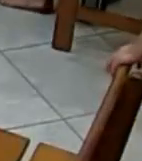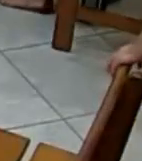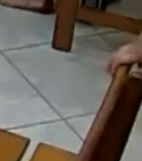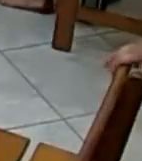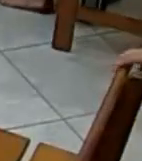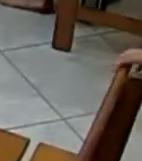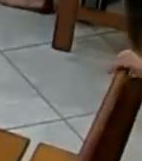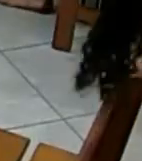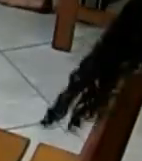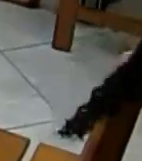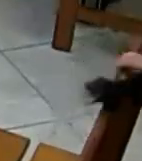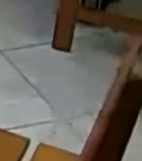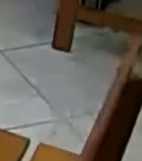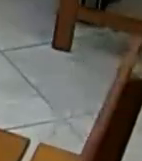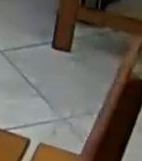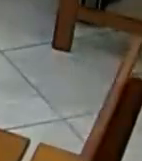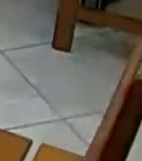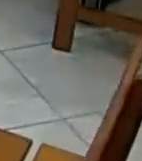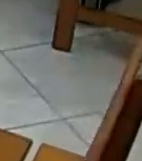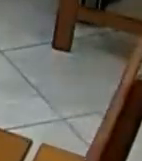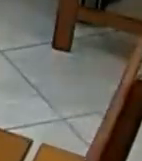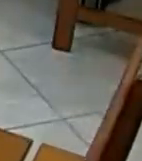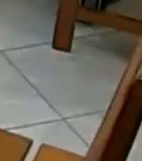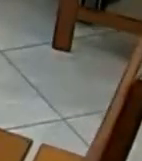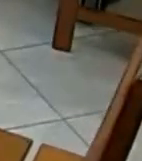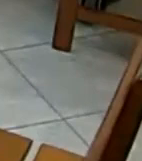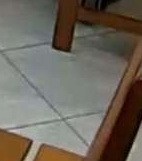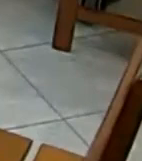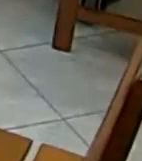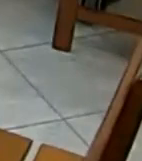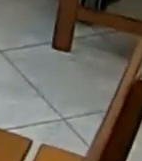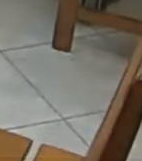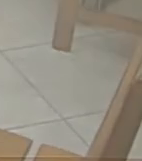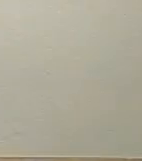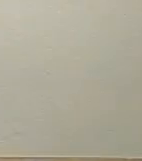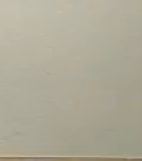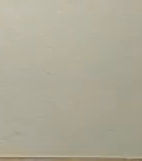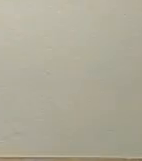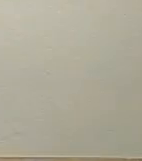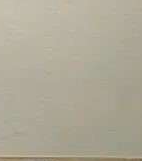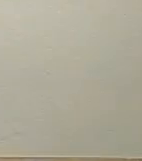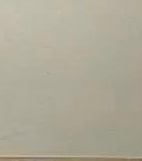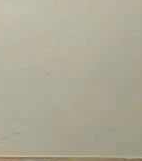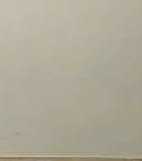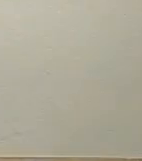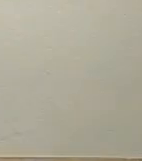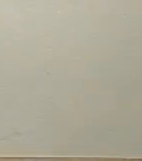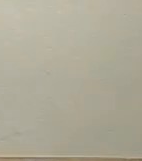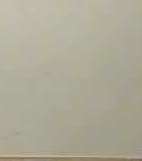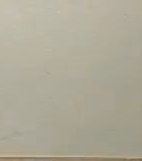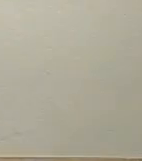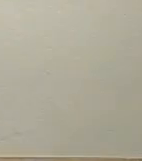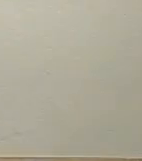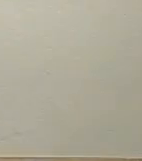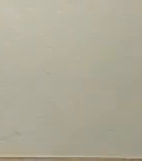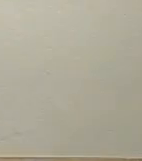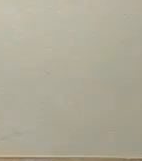The Brandon can sit down. Our next service is going to be tonight at